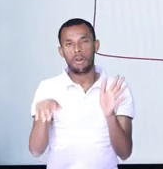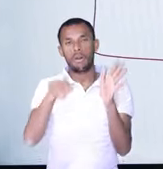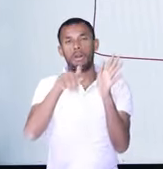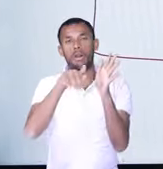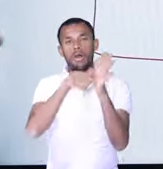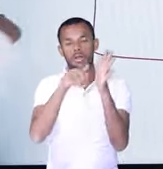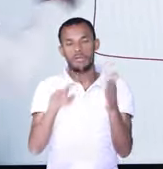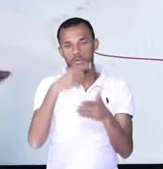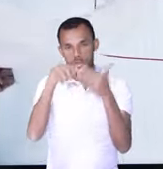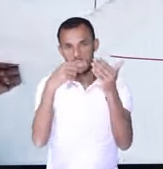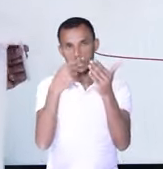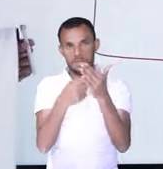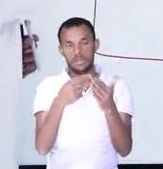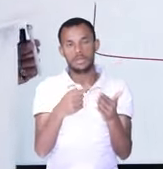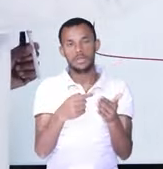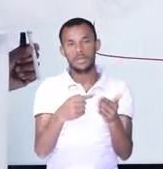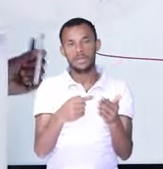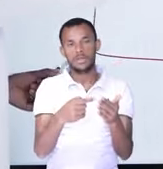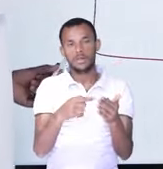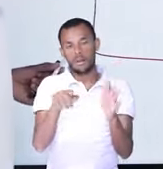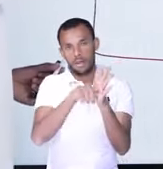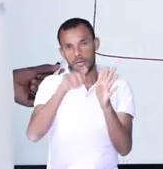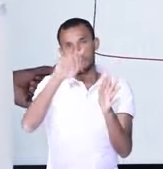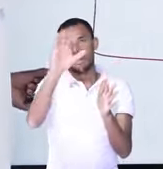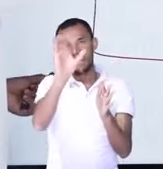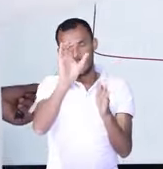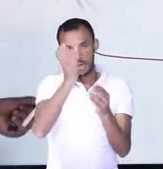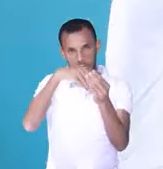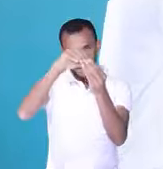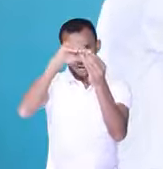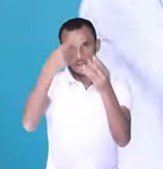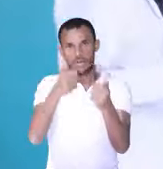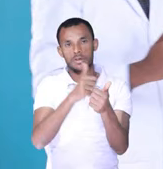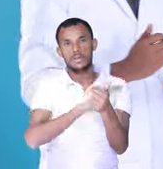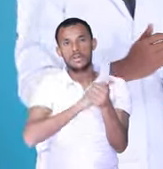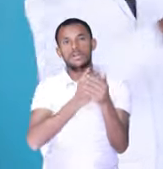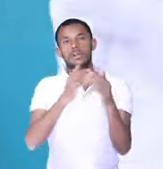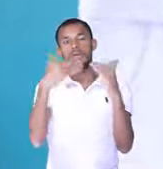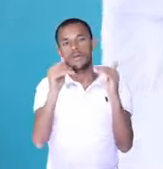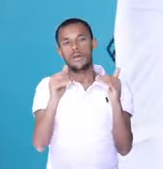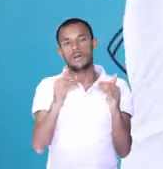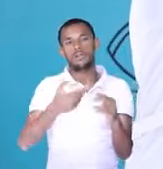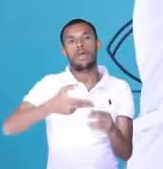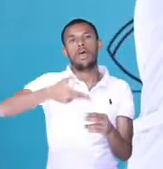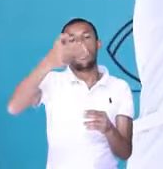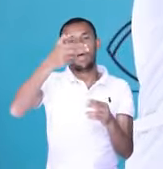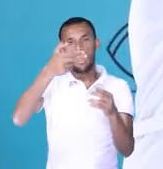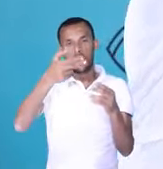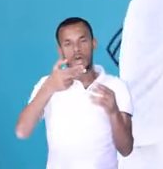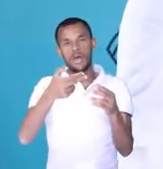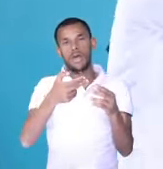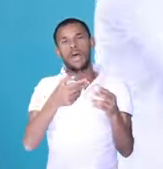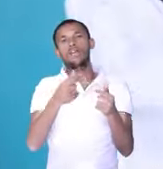Negative catalyst. Therefore, negative catalyst increases the activation energy level. The higher the activation energy